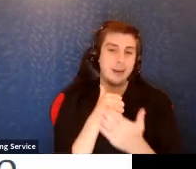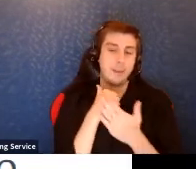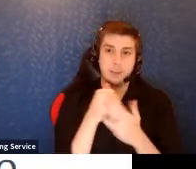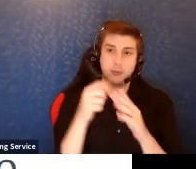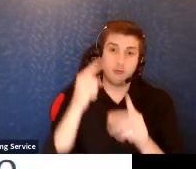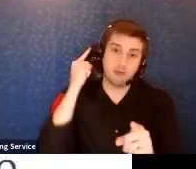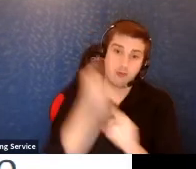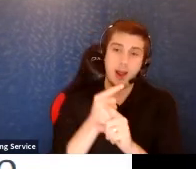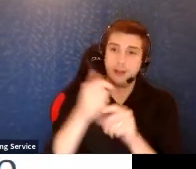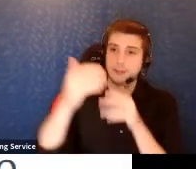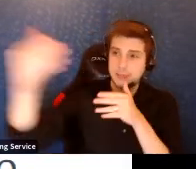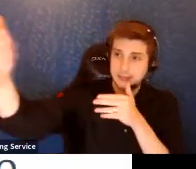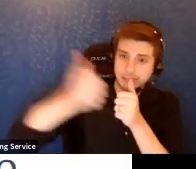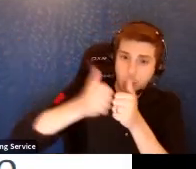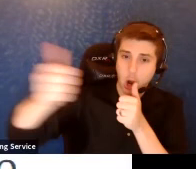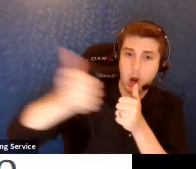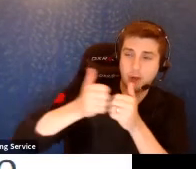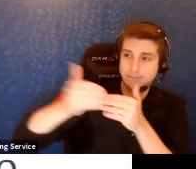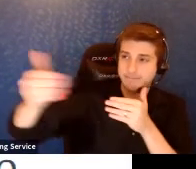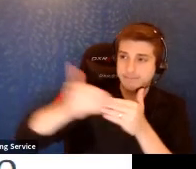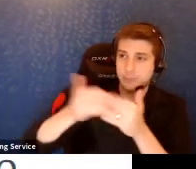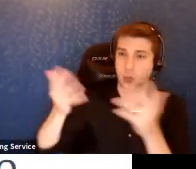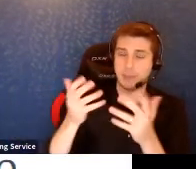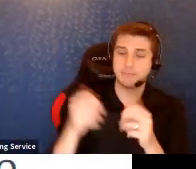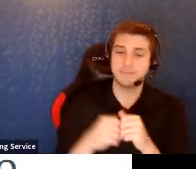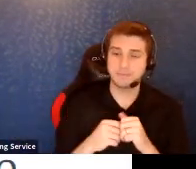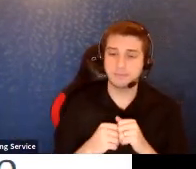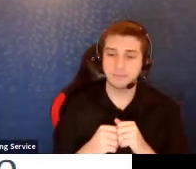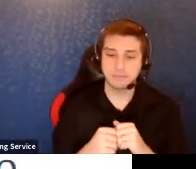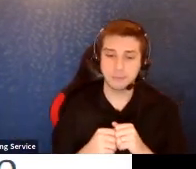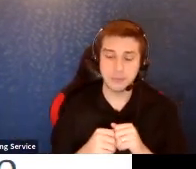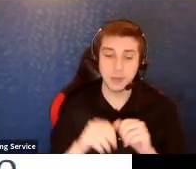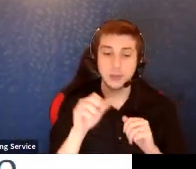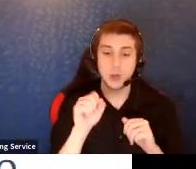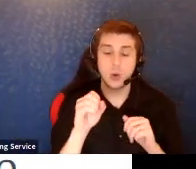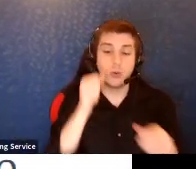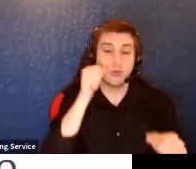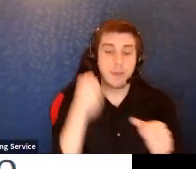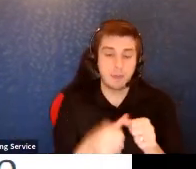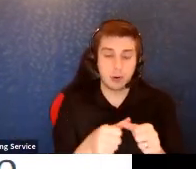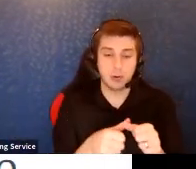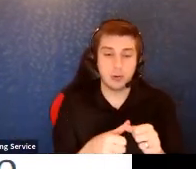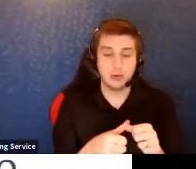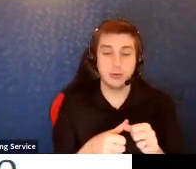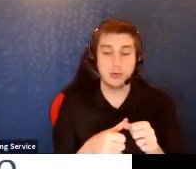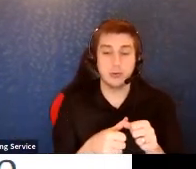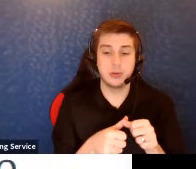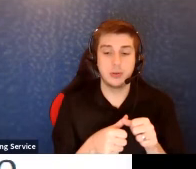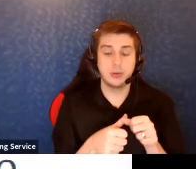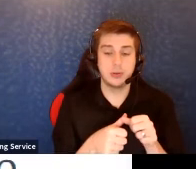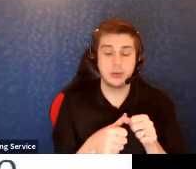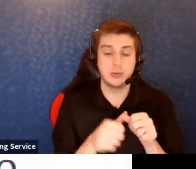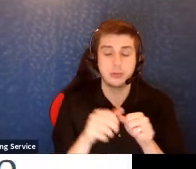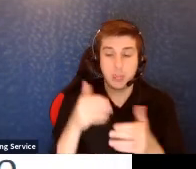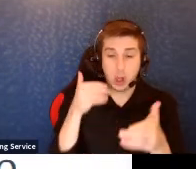accurately the distances of objects and our drone. So remember, take precautions around confined